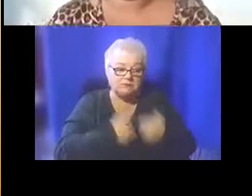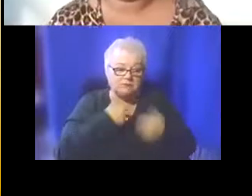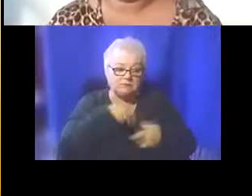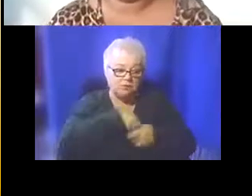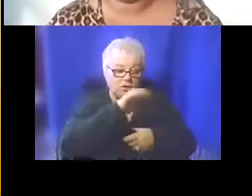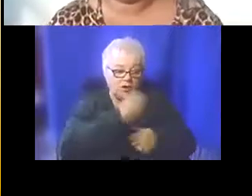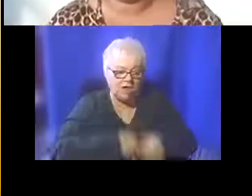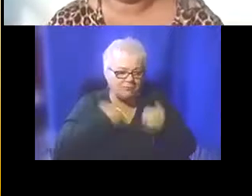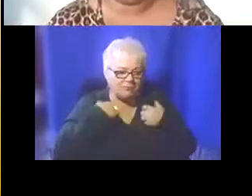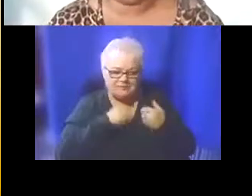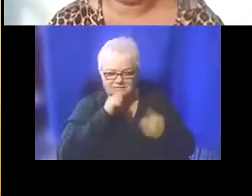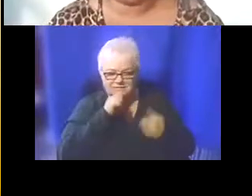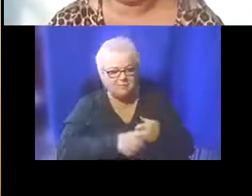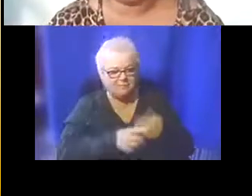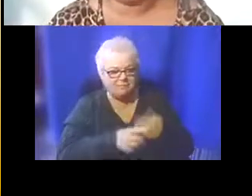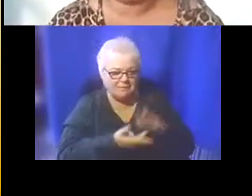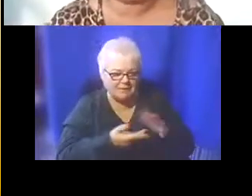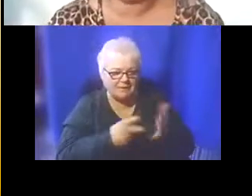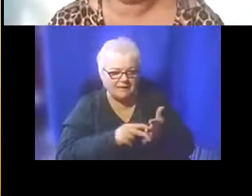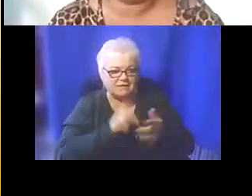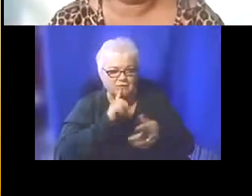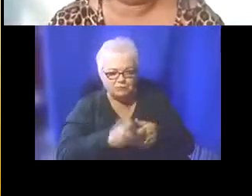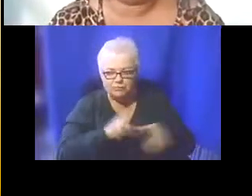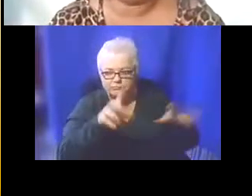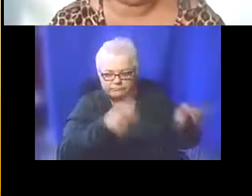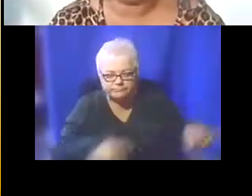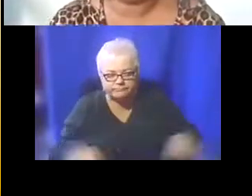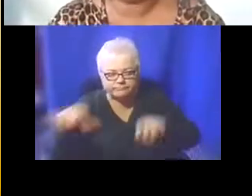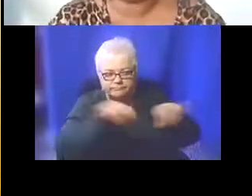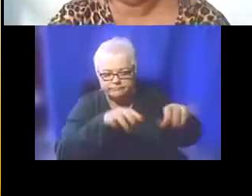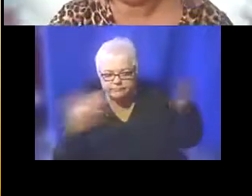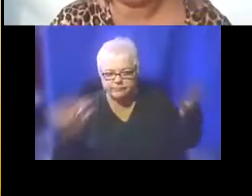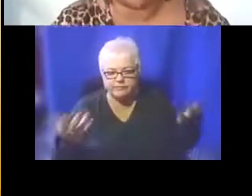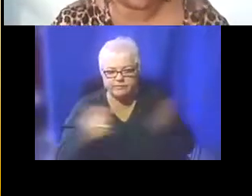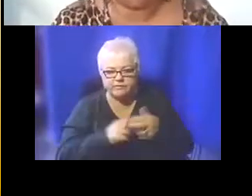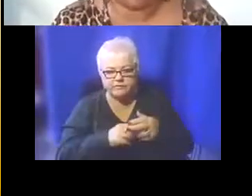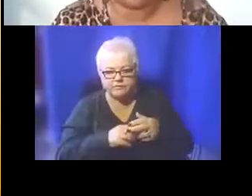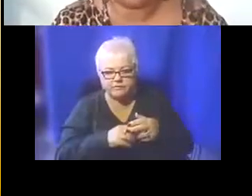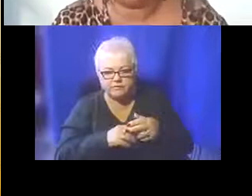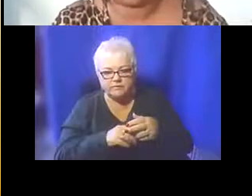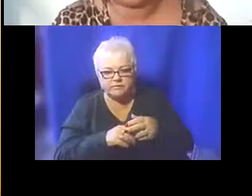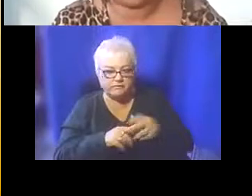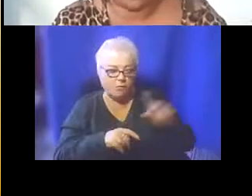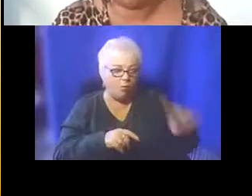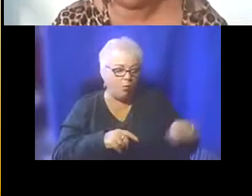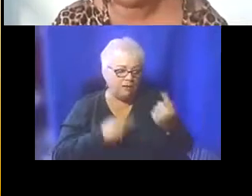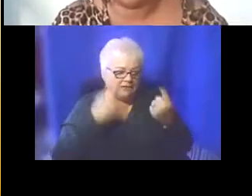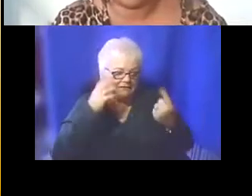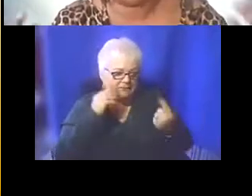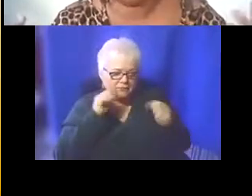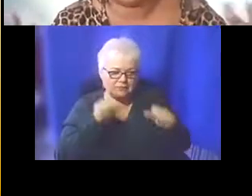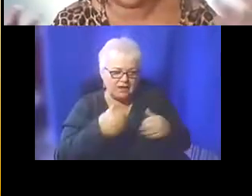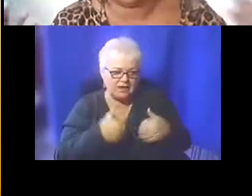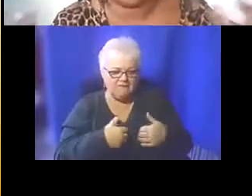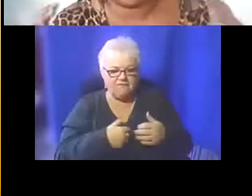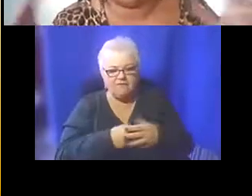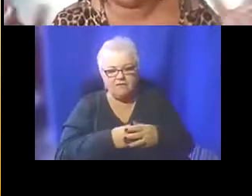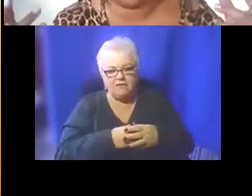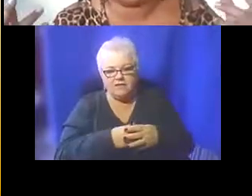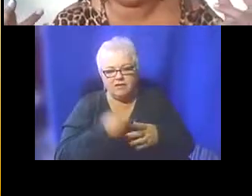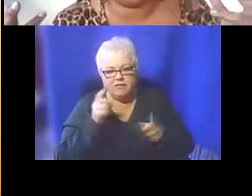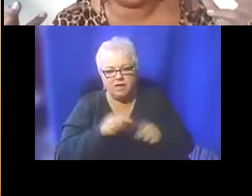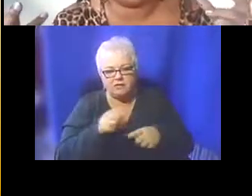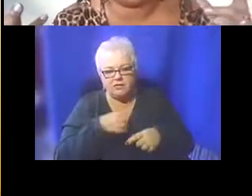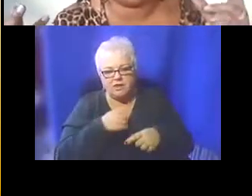doesn't mean that, it doesn't really mean that this is the only experience you can have. Yeah, I agree. I don't like